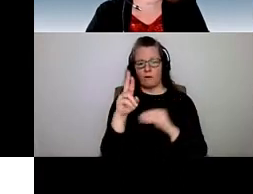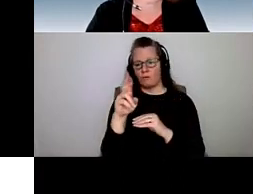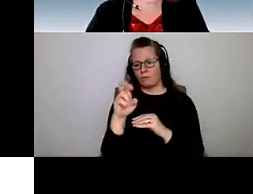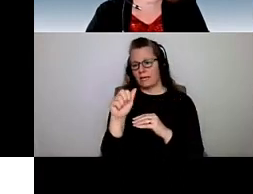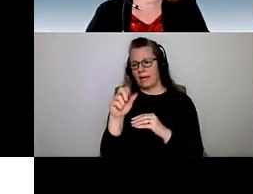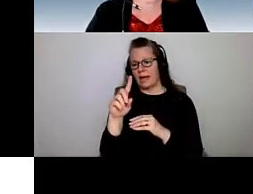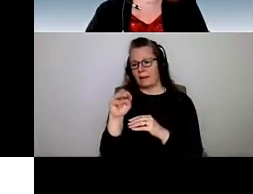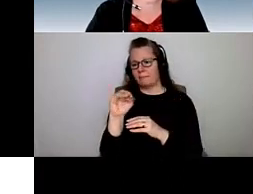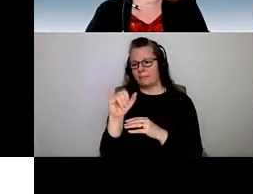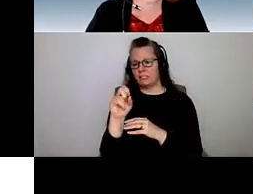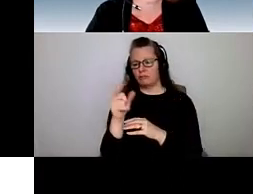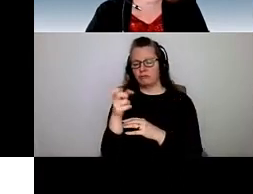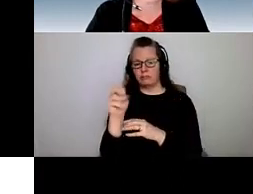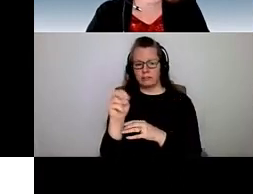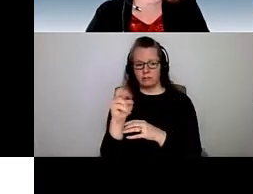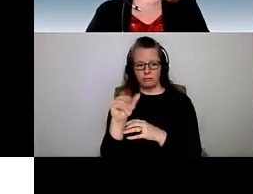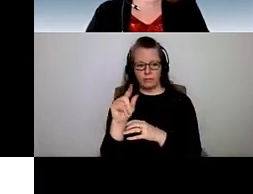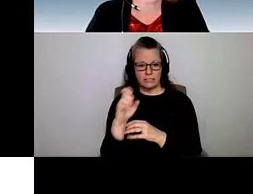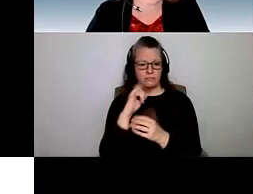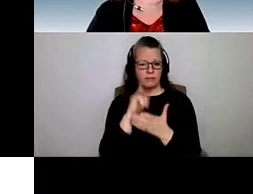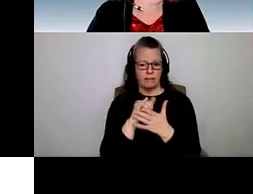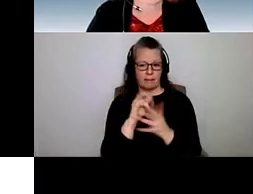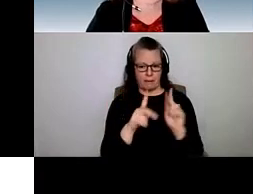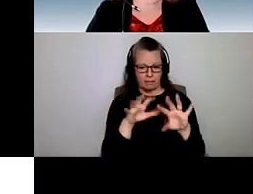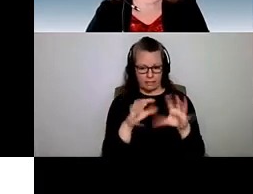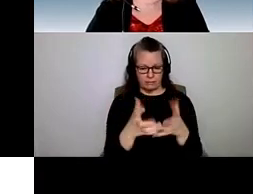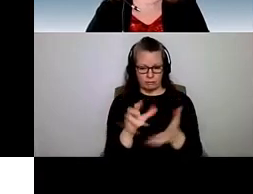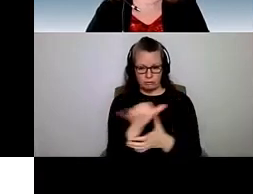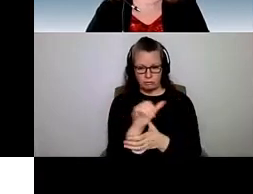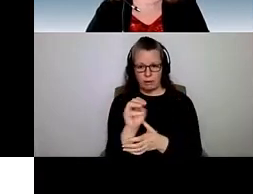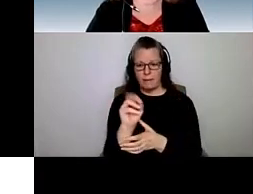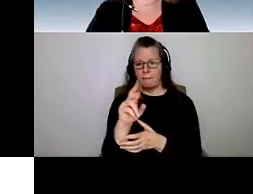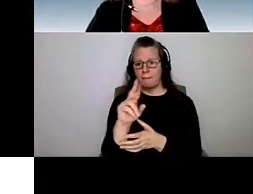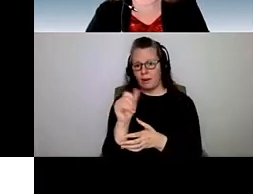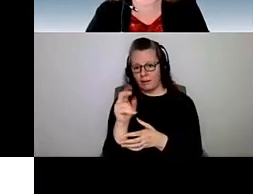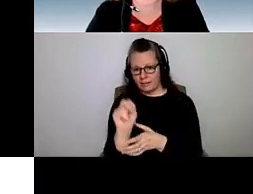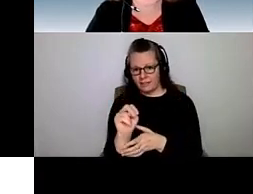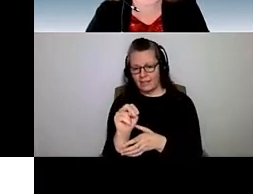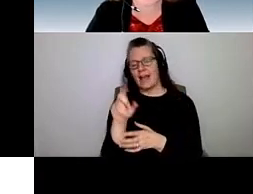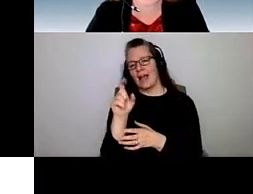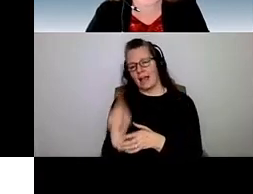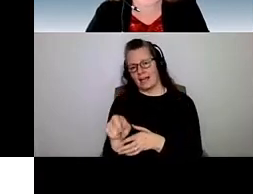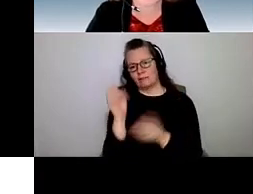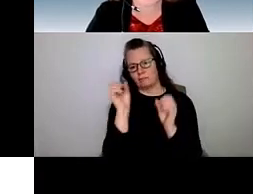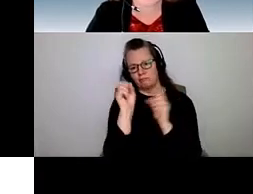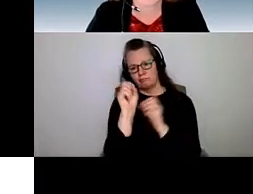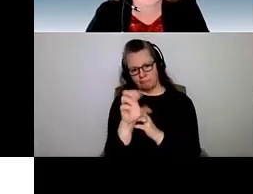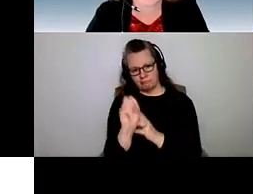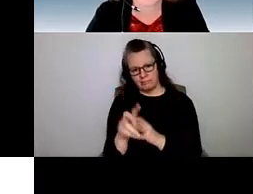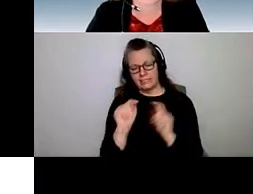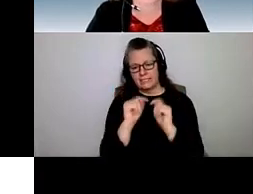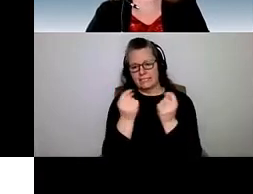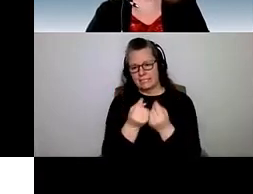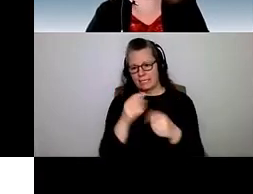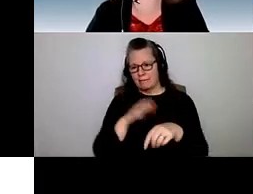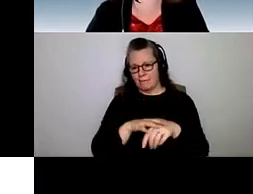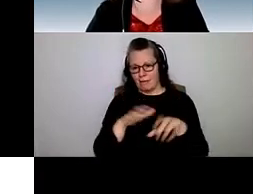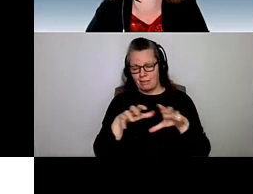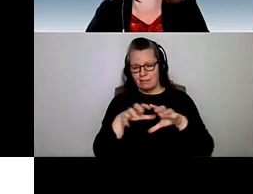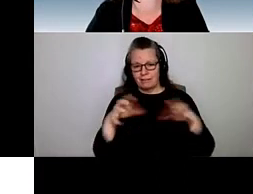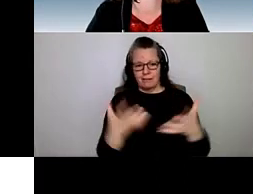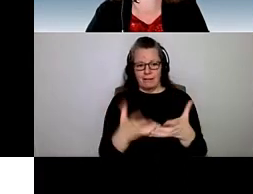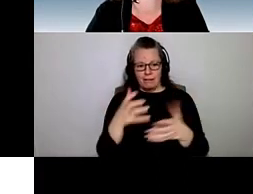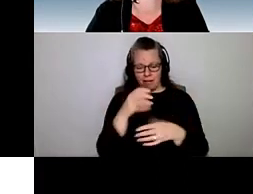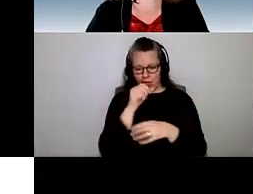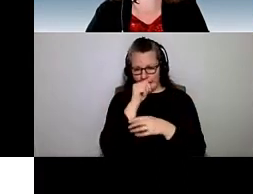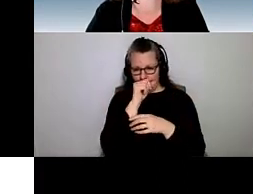that population as well. So, Marilyn, I had to give the team on the call that